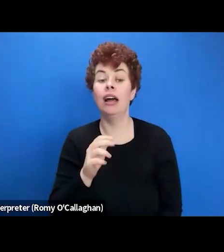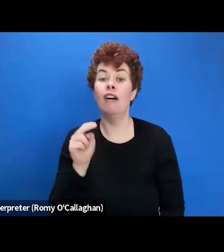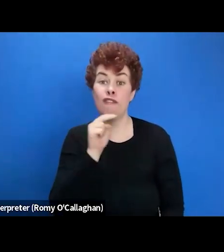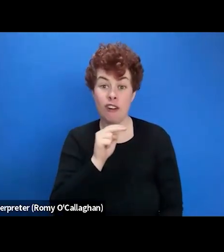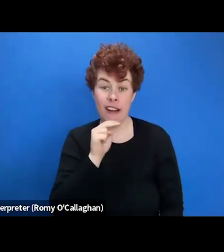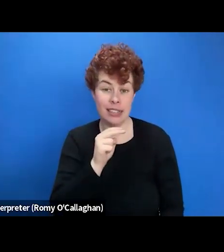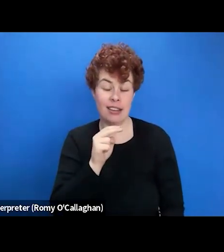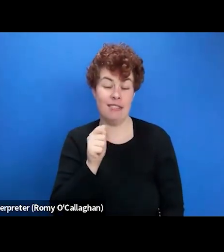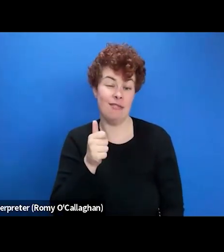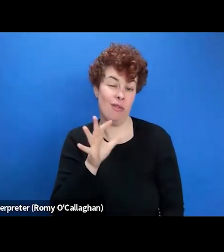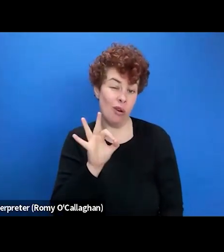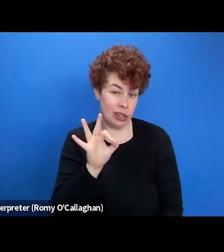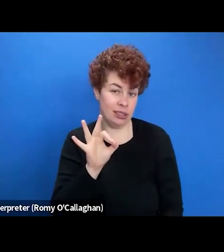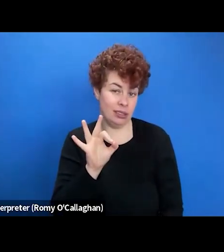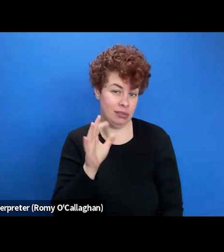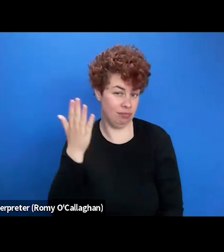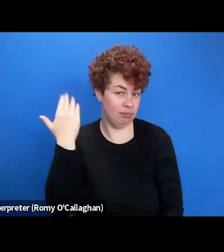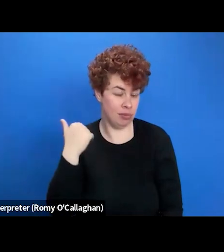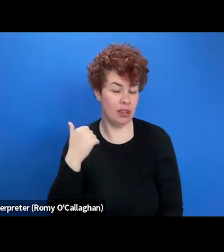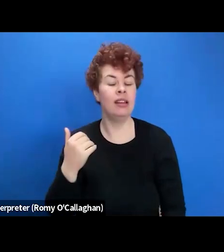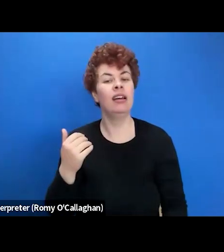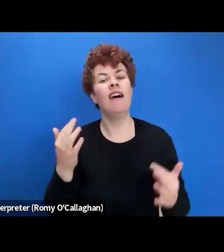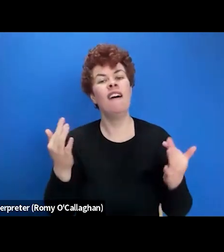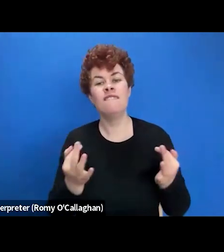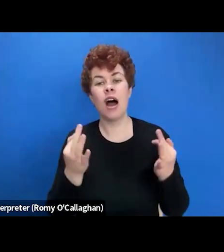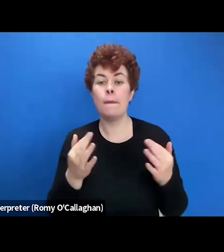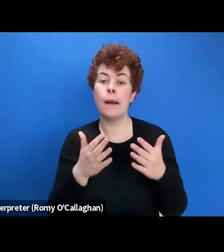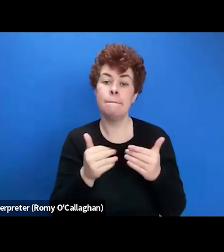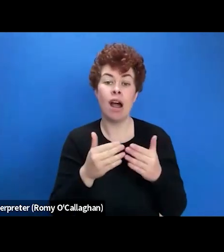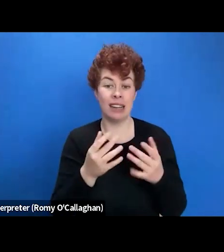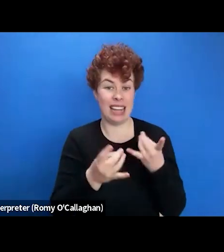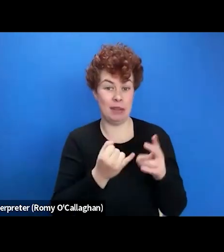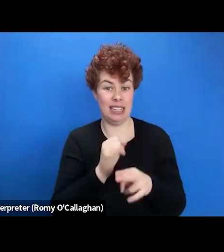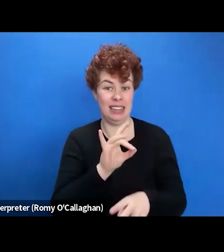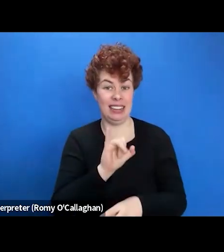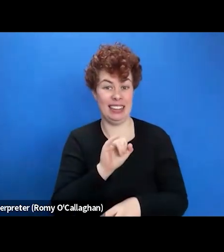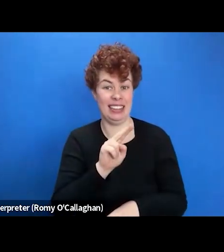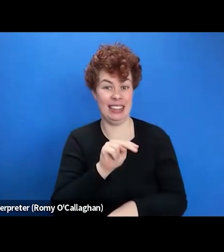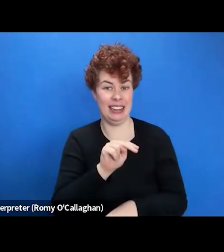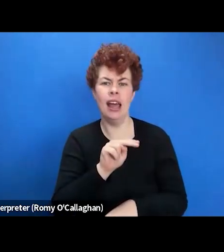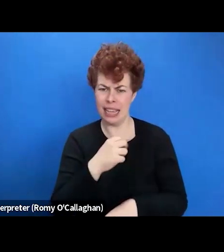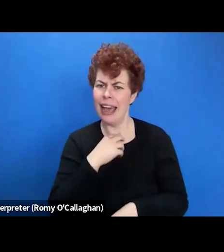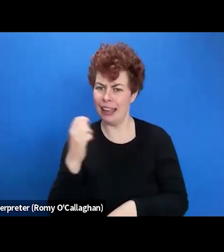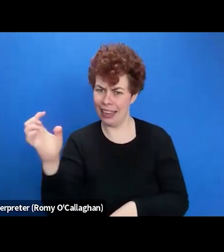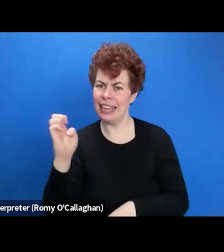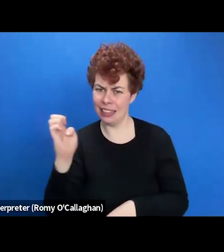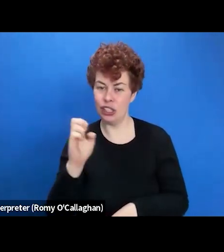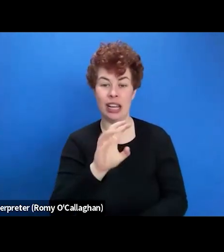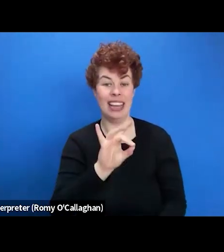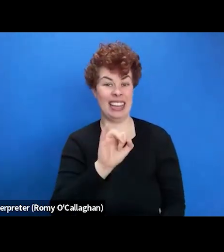August, and the farmers' market was going on in Kinvara. I live right beside it. It's outside my door,